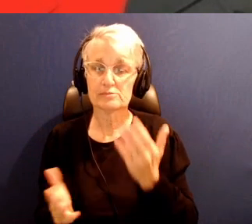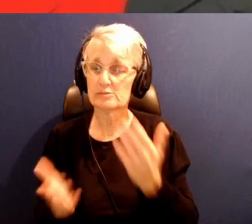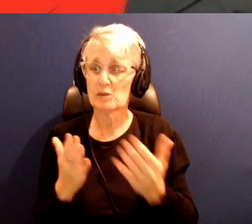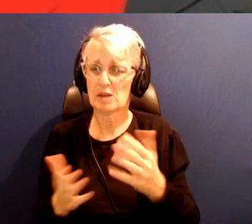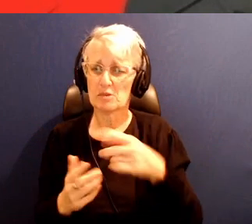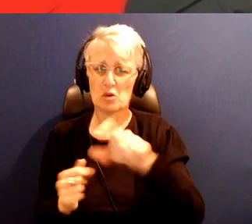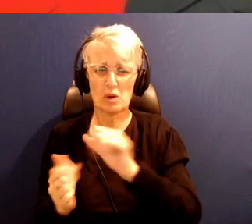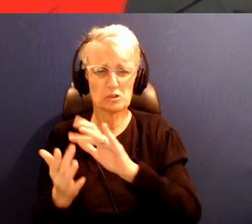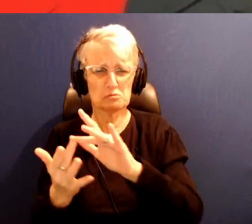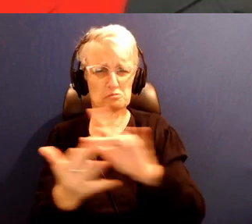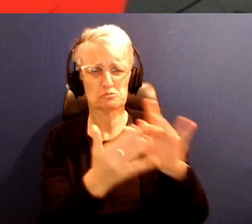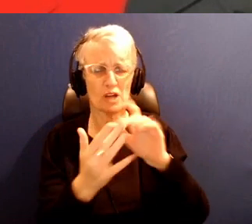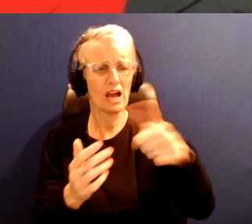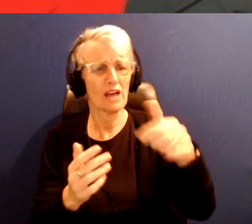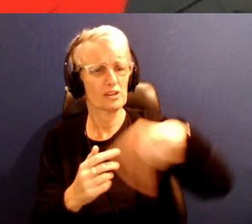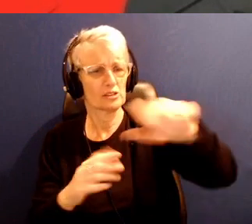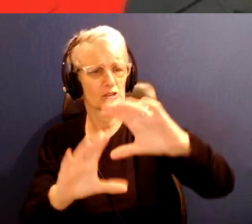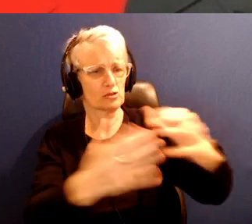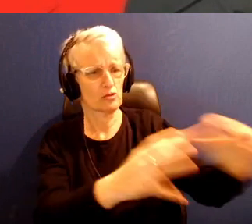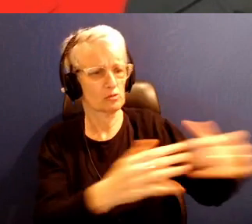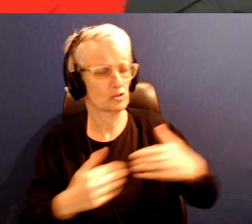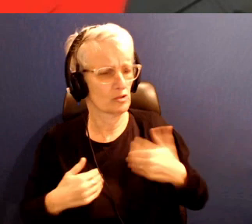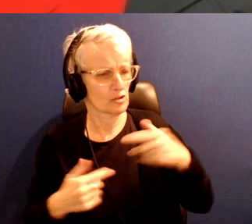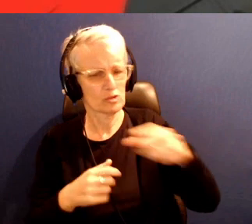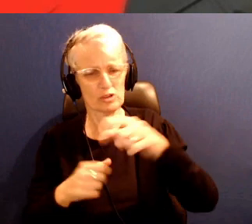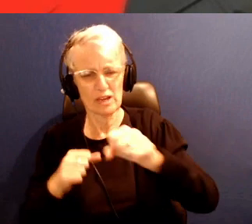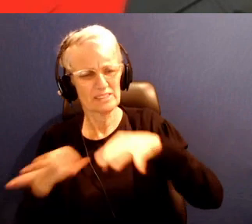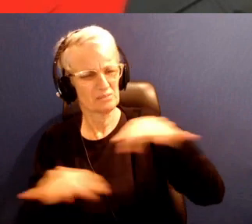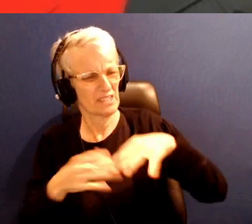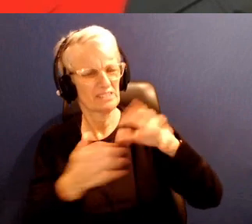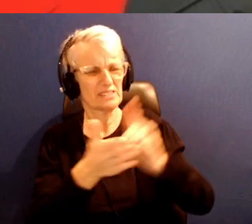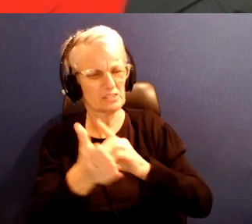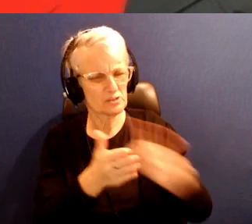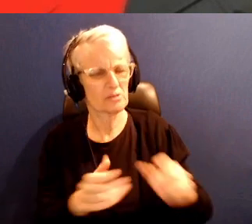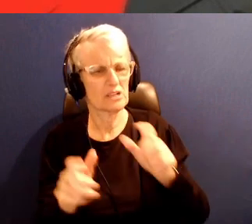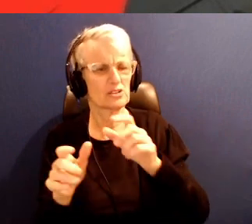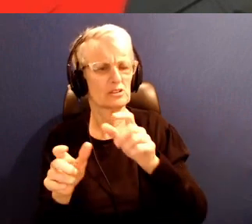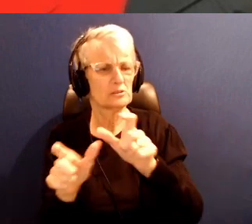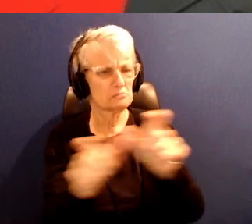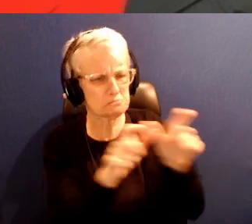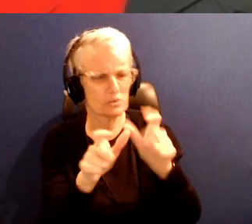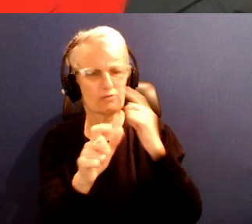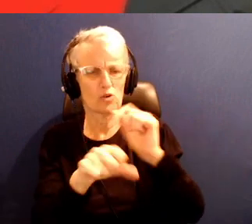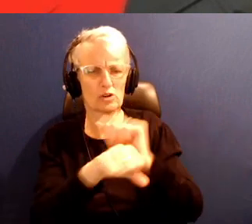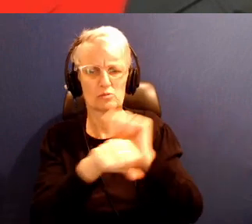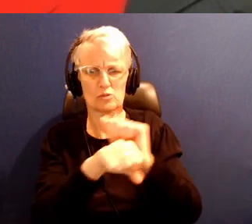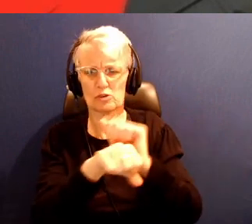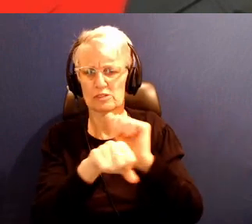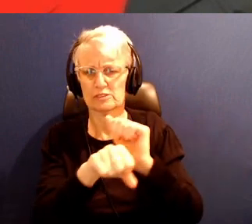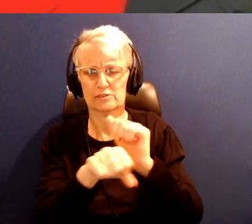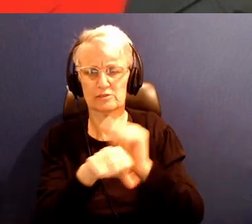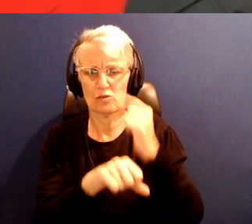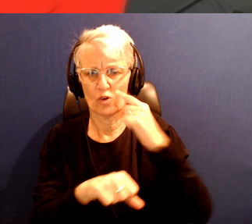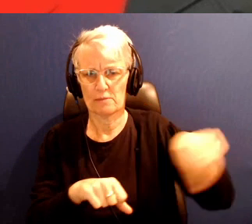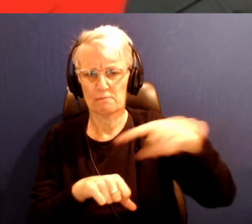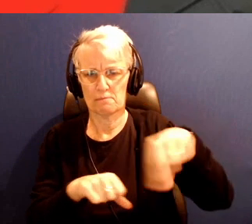You may choose to reach other groups of youth for whom you can clearly explain the discrimination and the barriers to employment that they face.